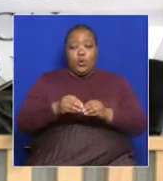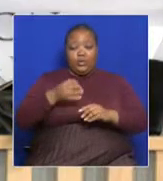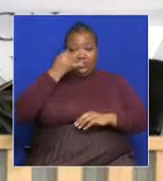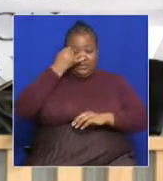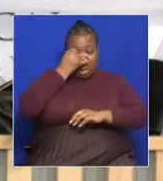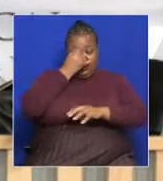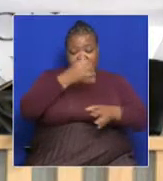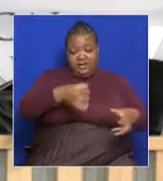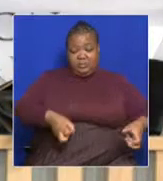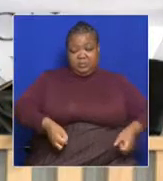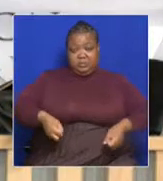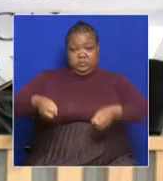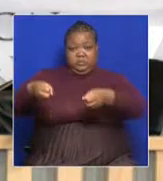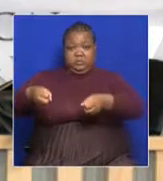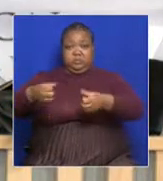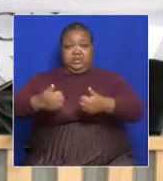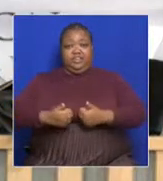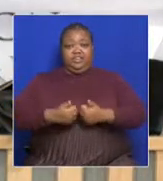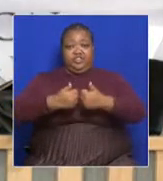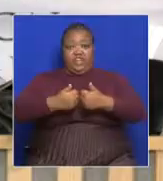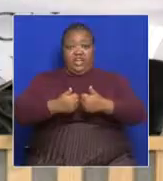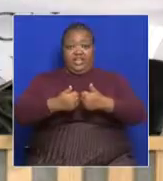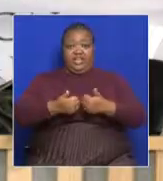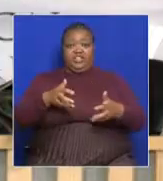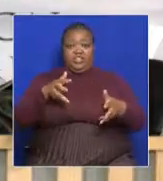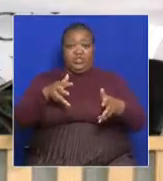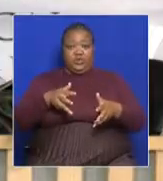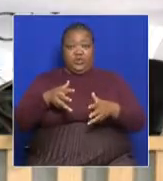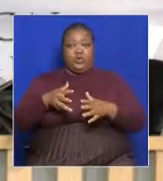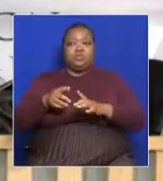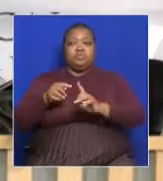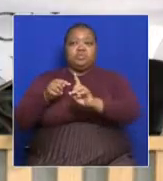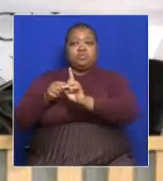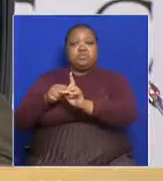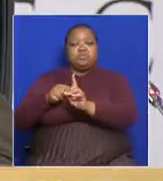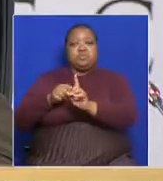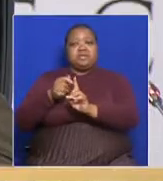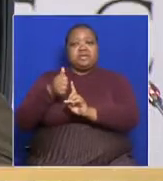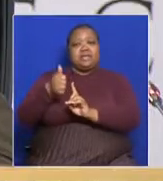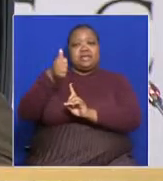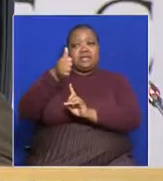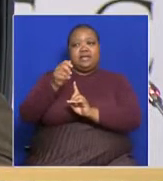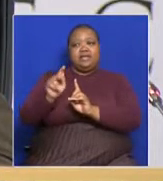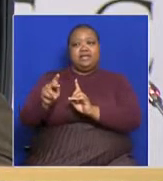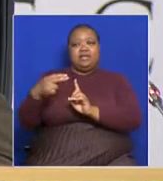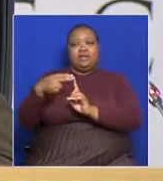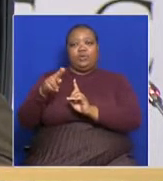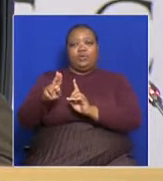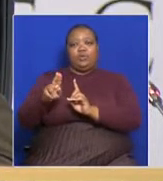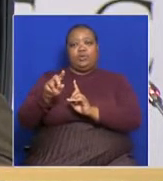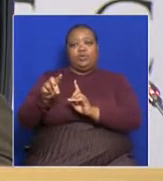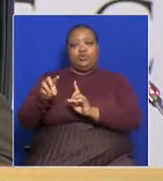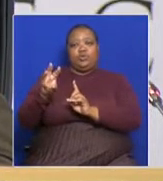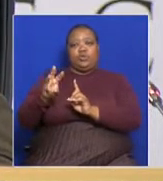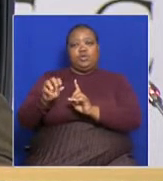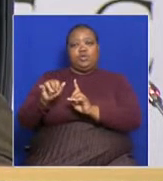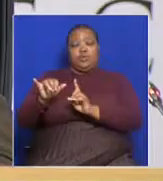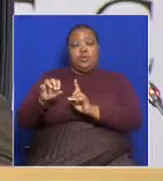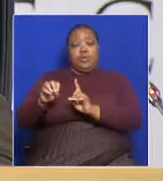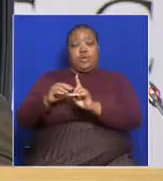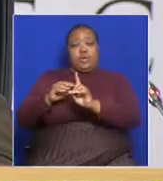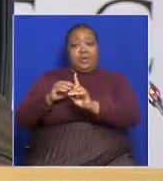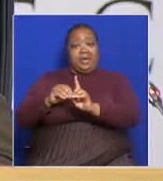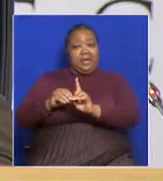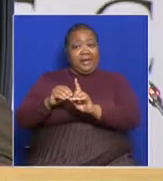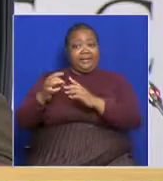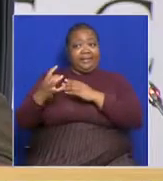this challenge, and then you sought guidance from the Colonel Kuzwayo. That is correct. That's in summary what you're testifying That's